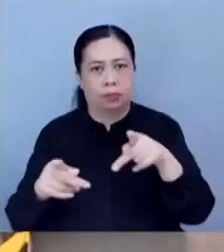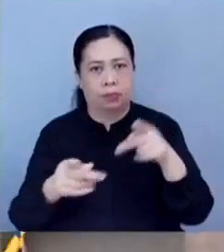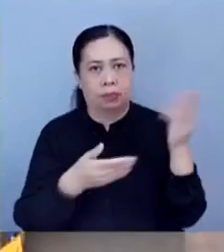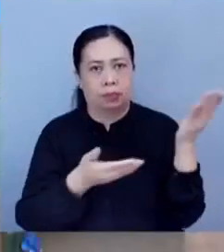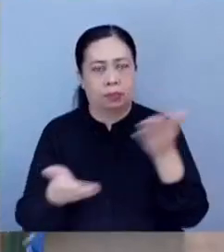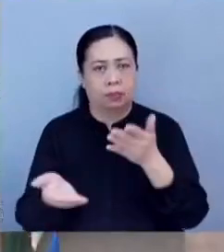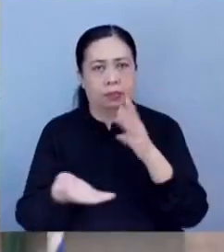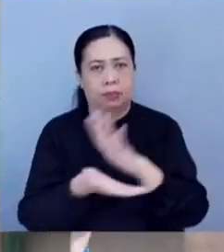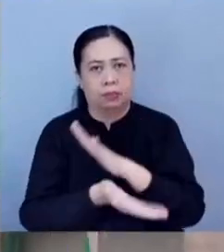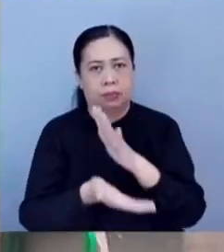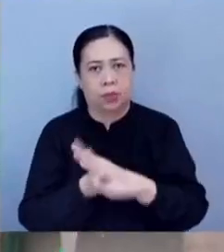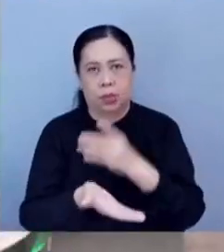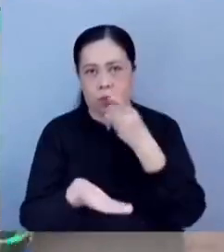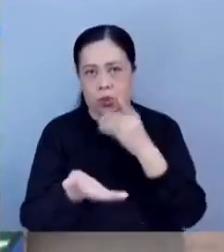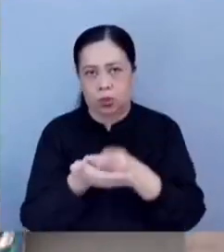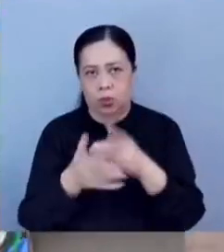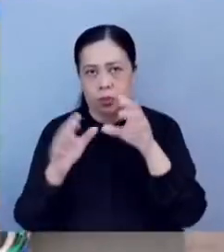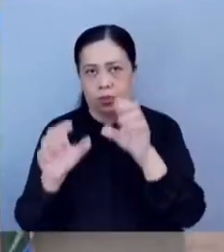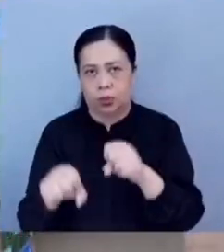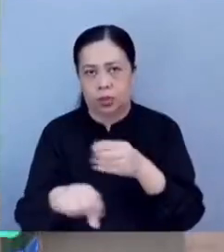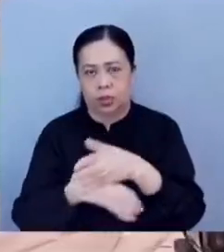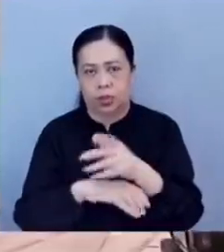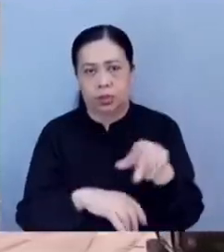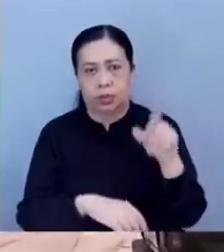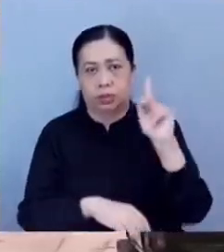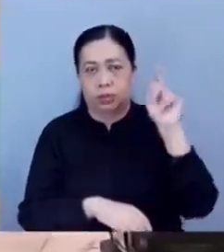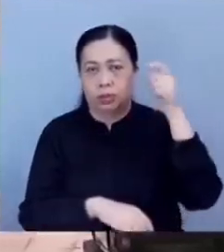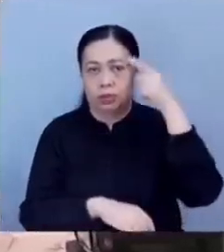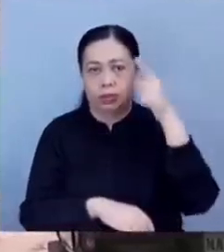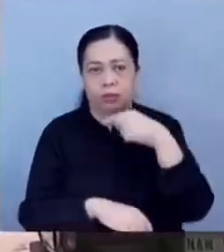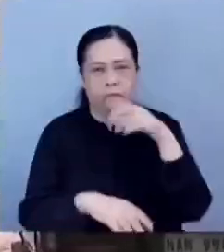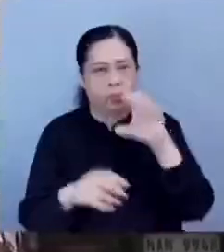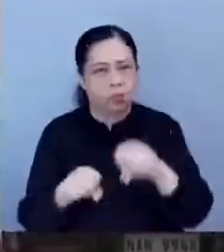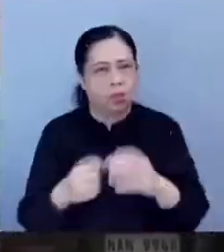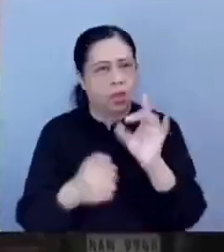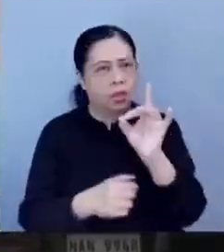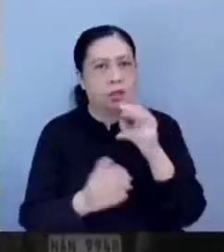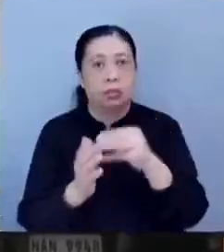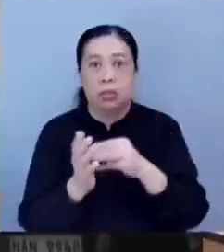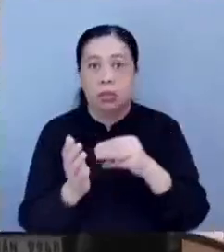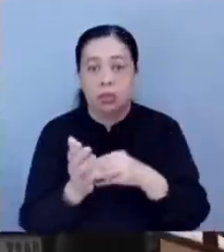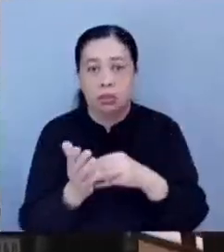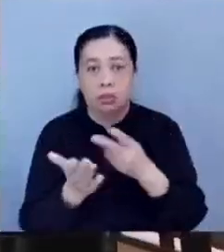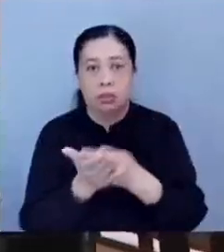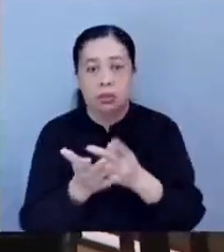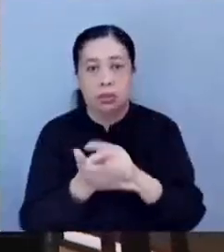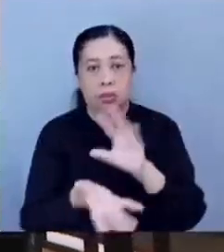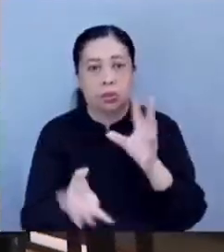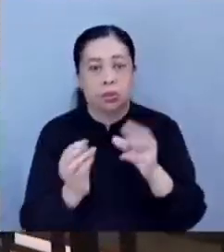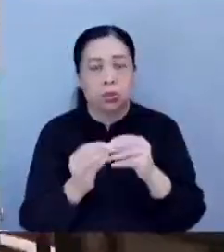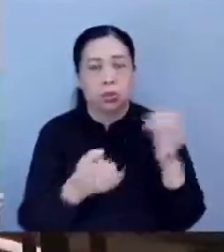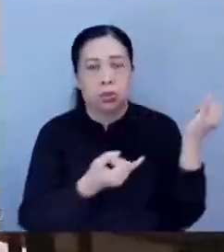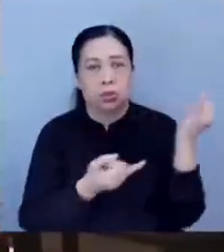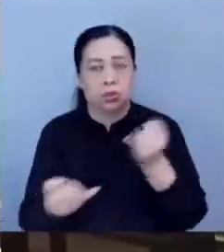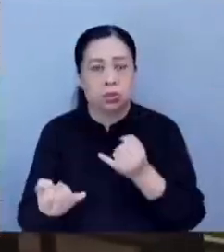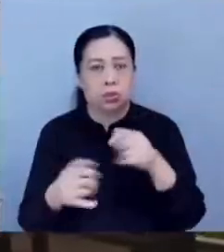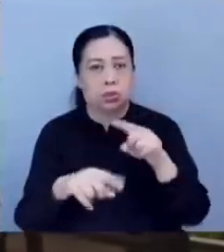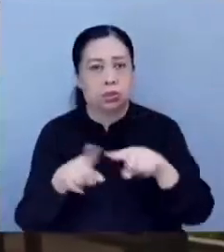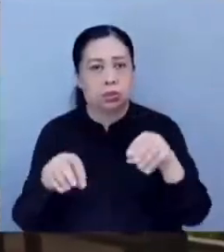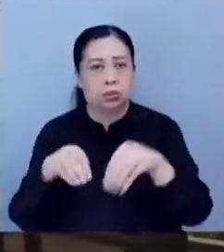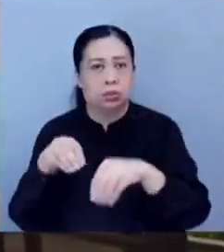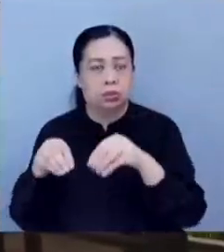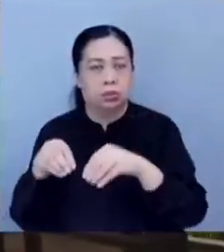documents. This arrest comes after the Philippine government seized nearly 80 million pesos worth of illegally imported agricultural